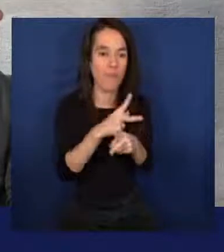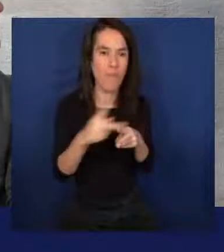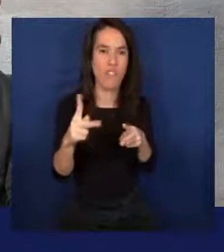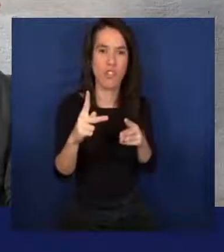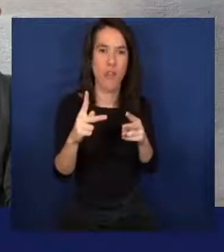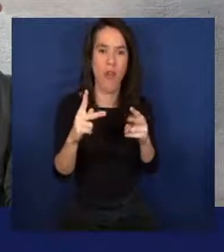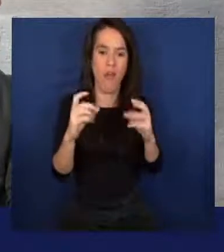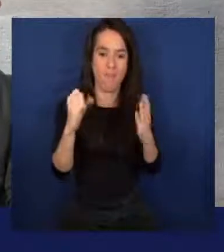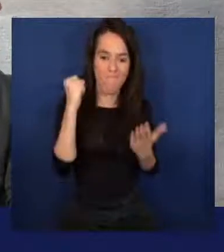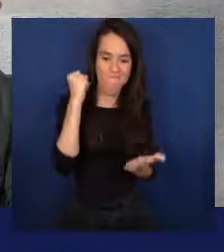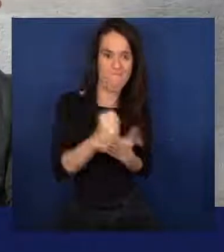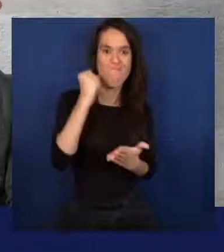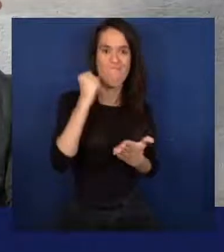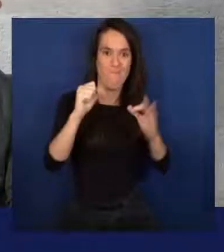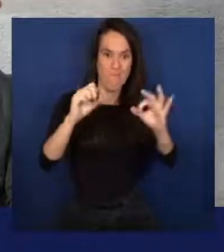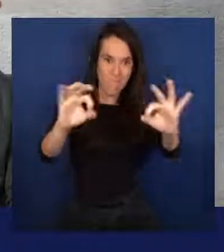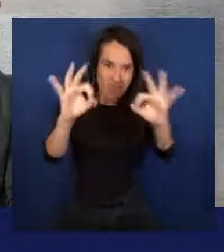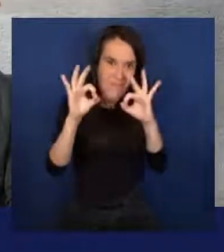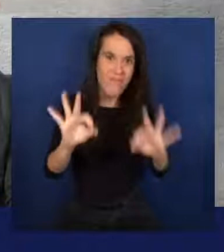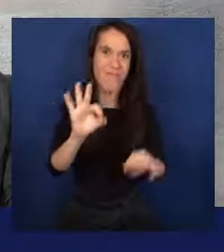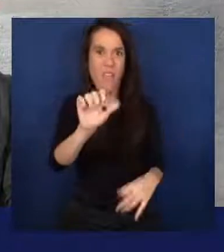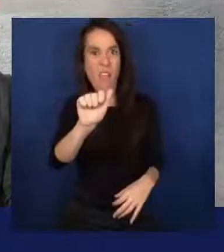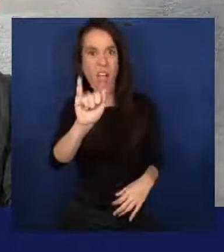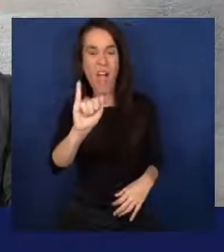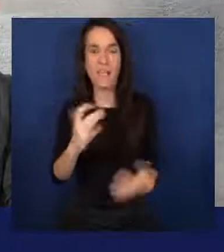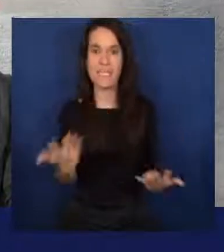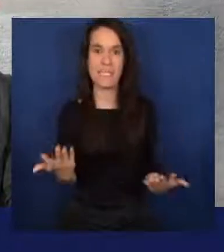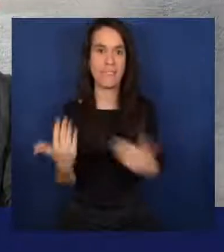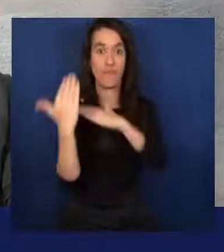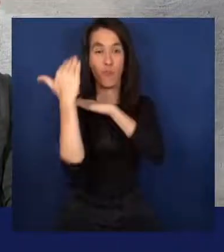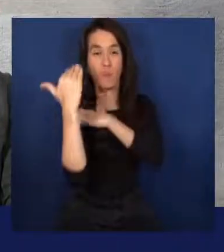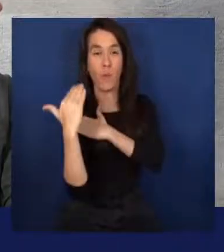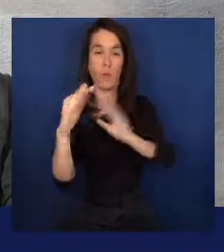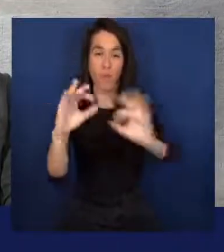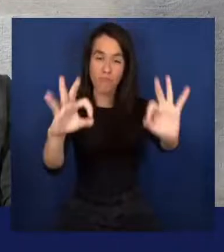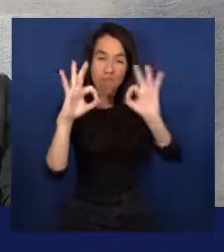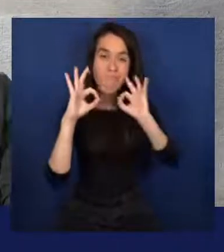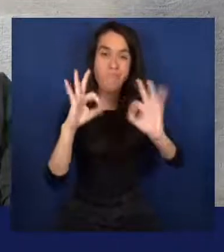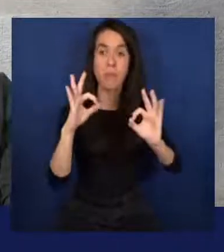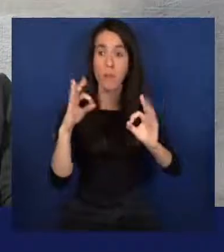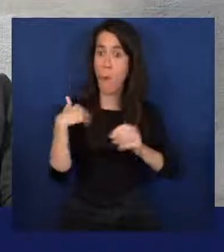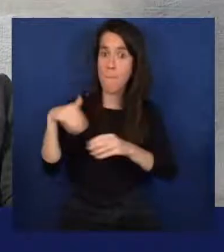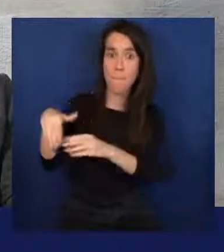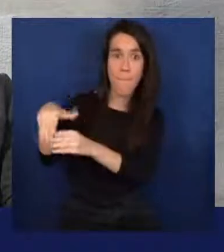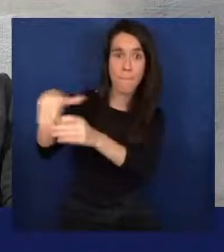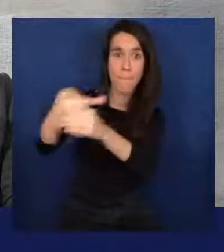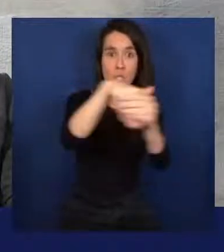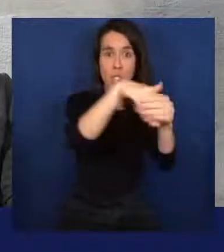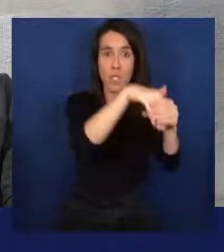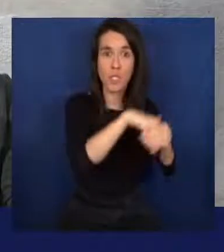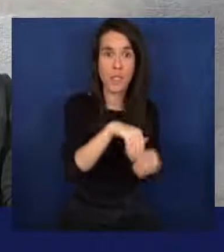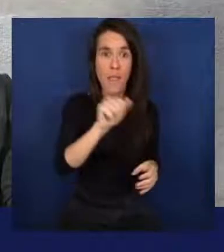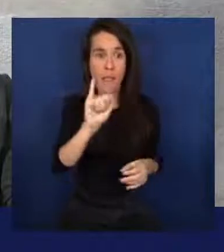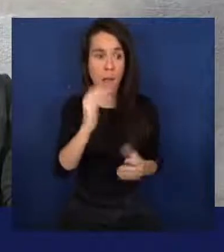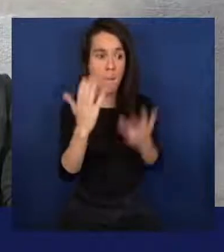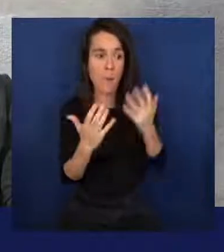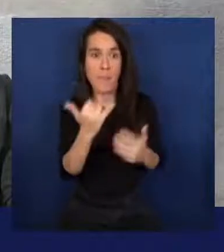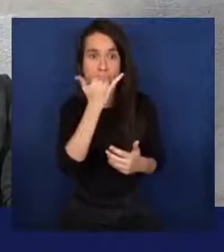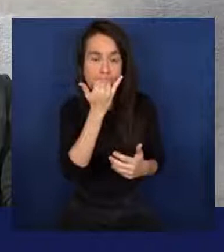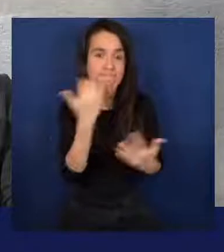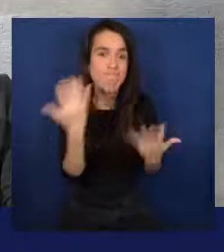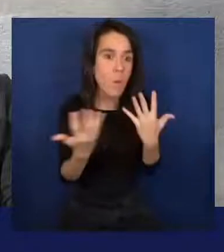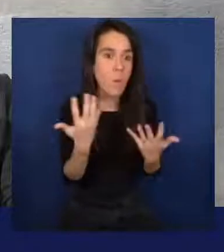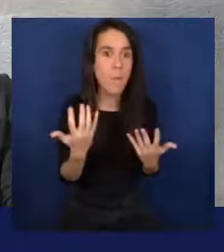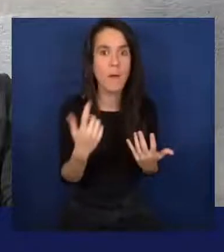don't have a group that is ultimately responsible for when its members make mistakes. You know, it's the difference between a software